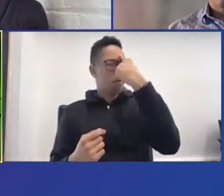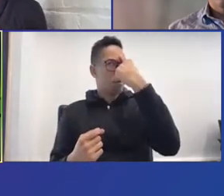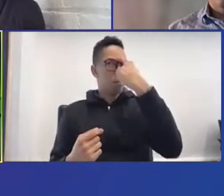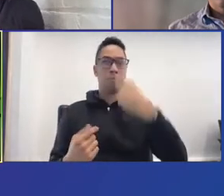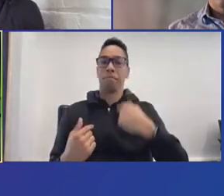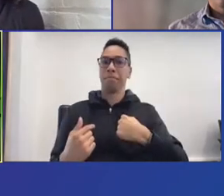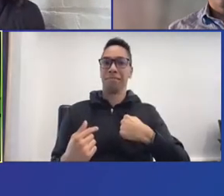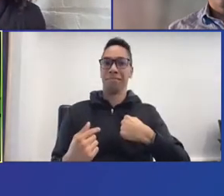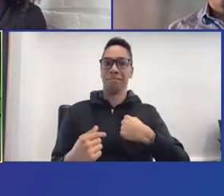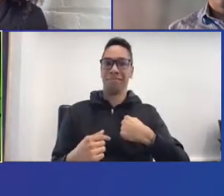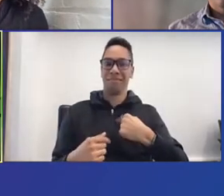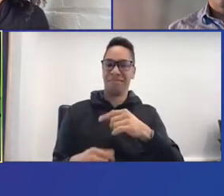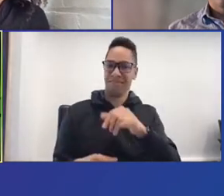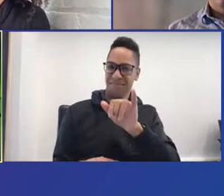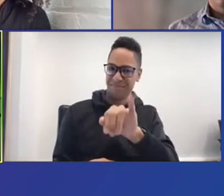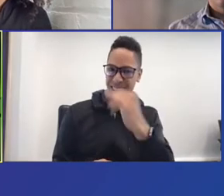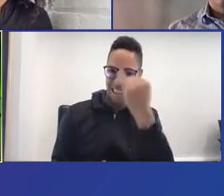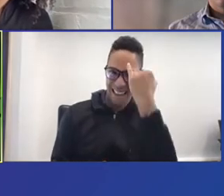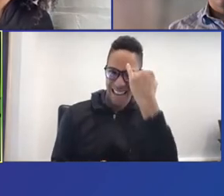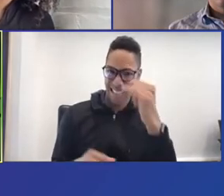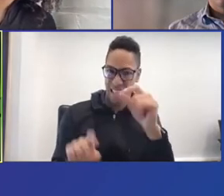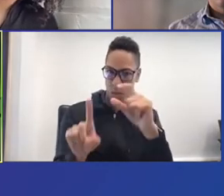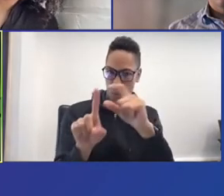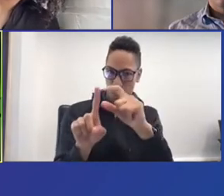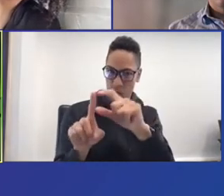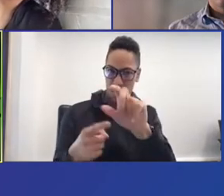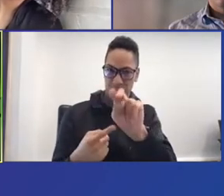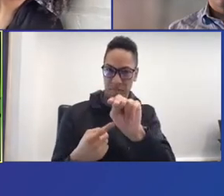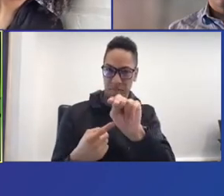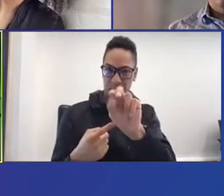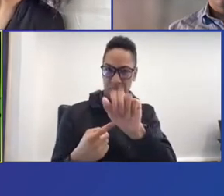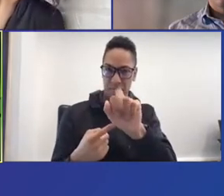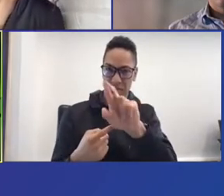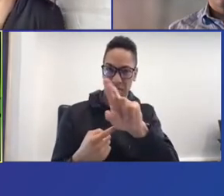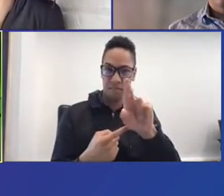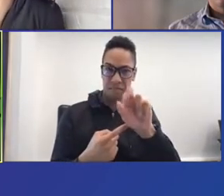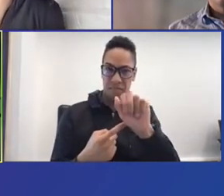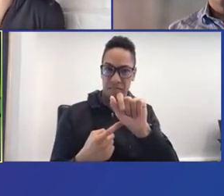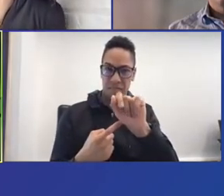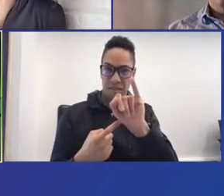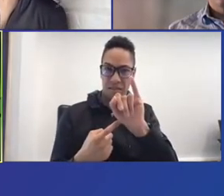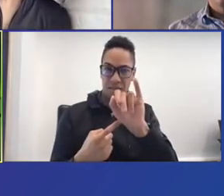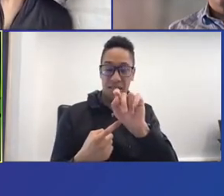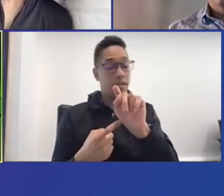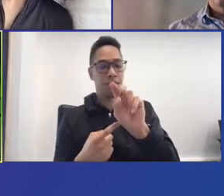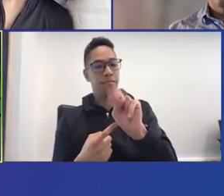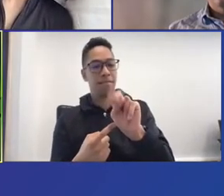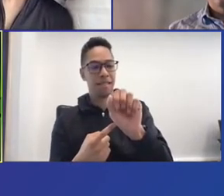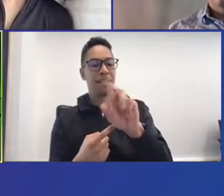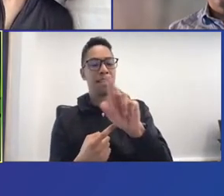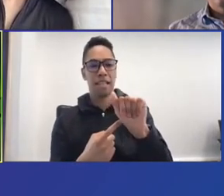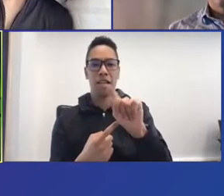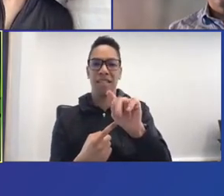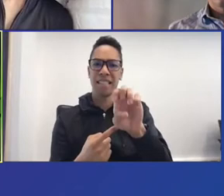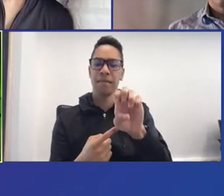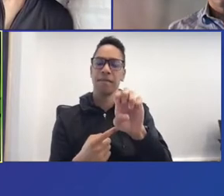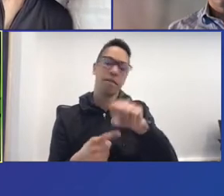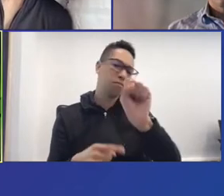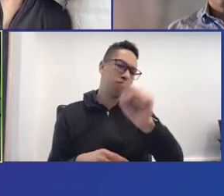of narrative for me, you know, it's complex, right? And yet it's